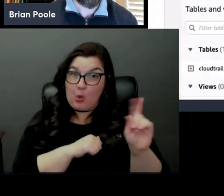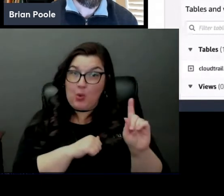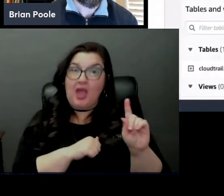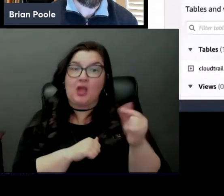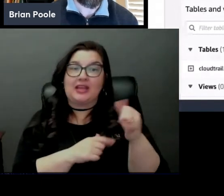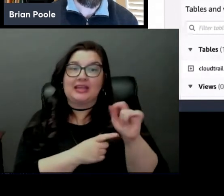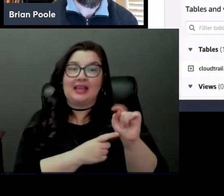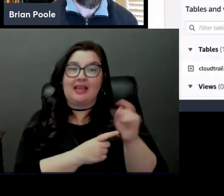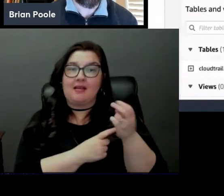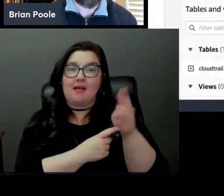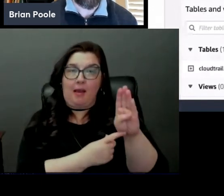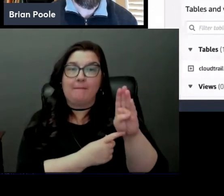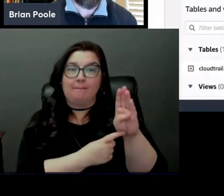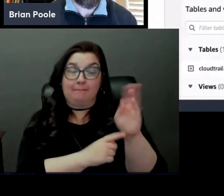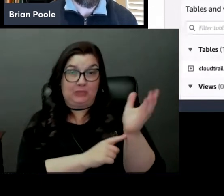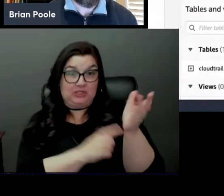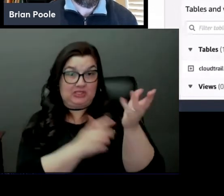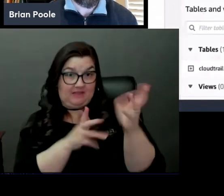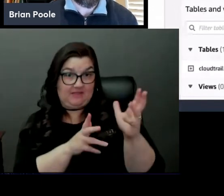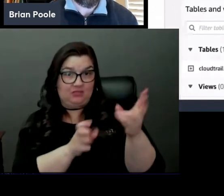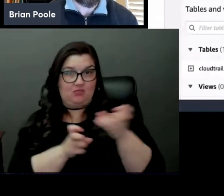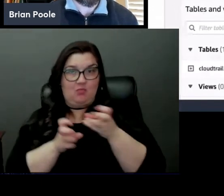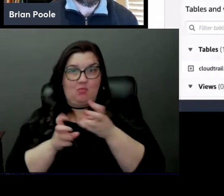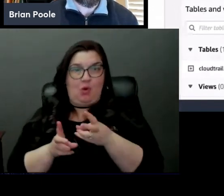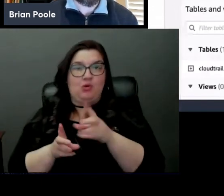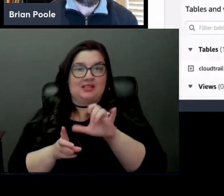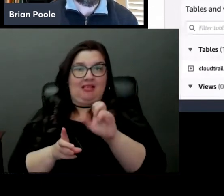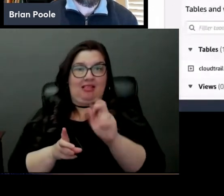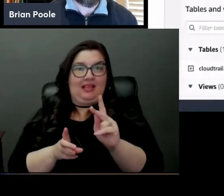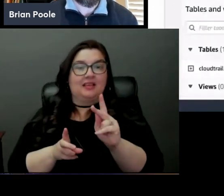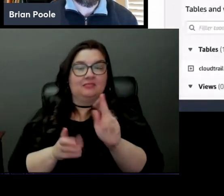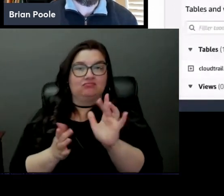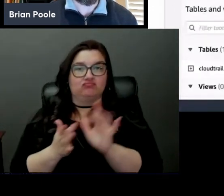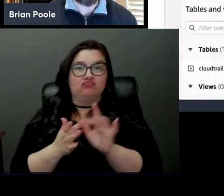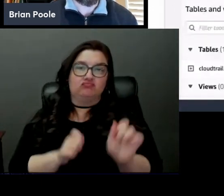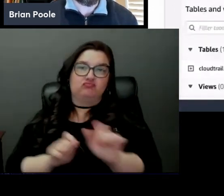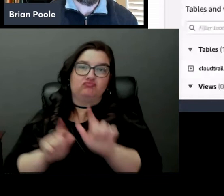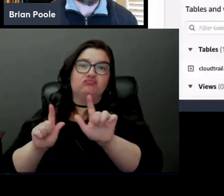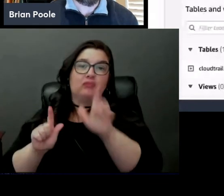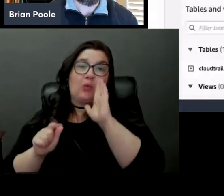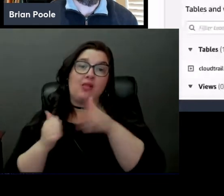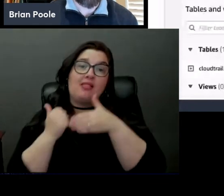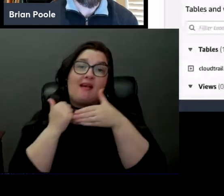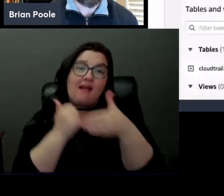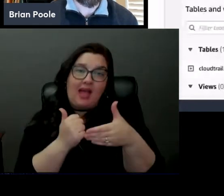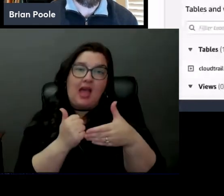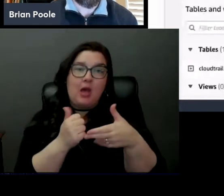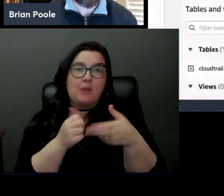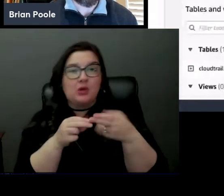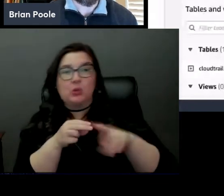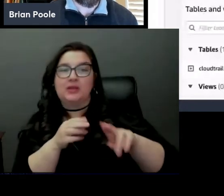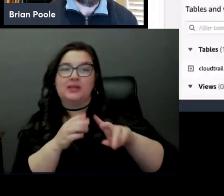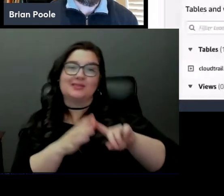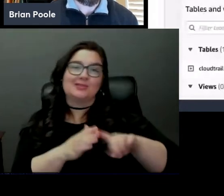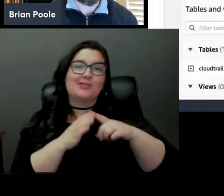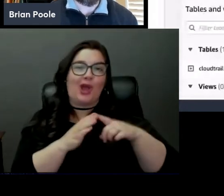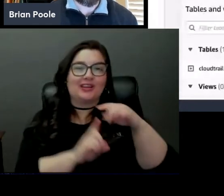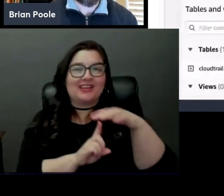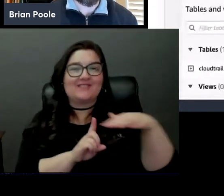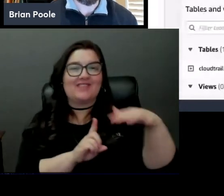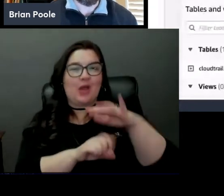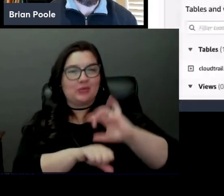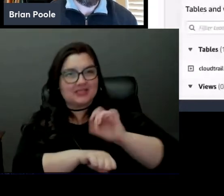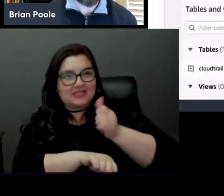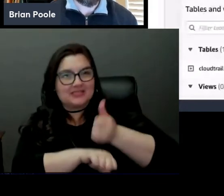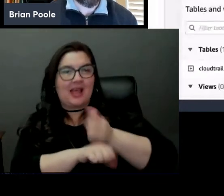after that you can follow to that. That will help you get that kind of quick start environment set up. It'll set up the tables for